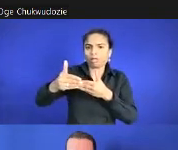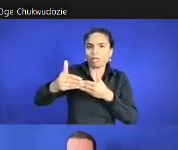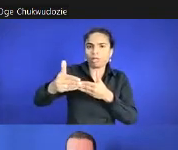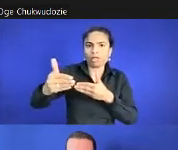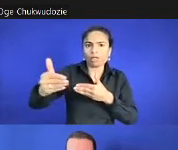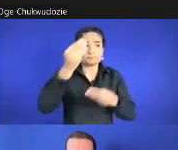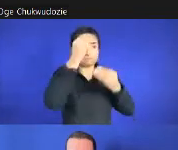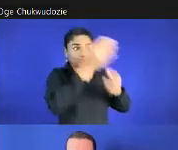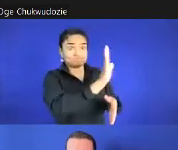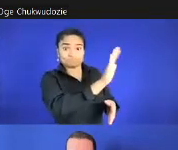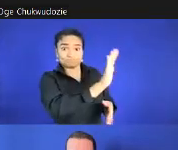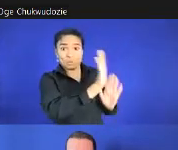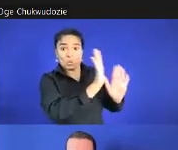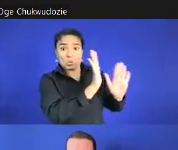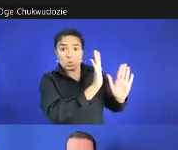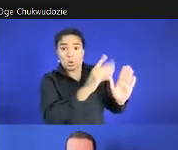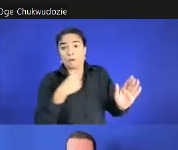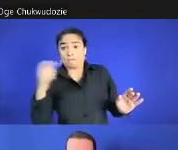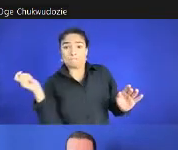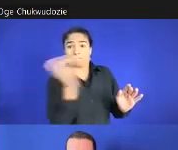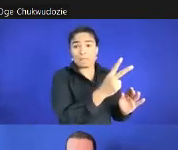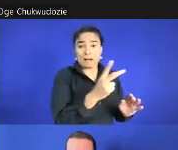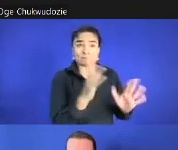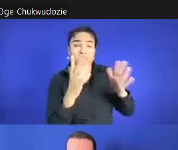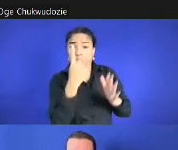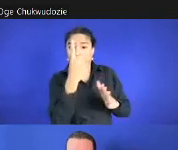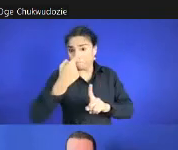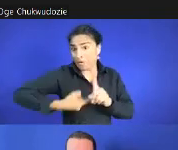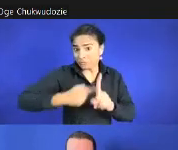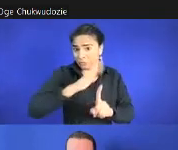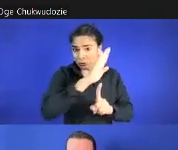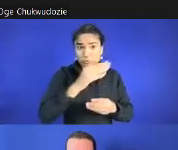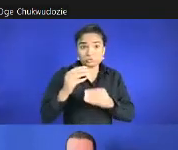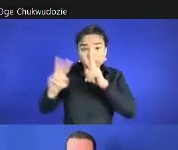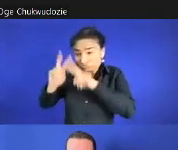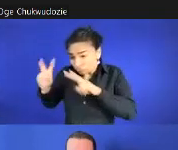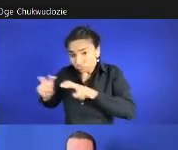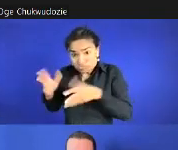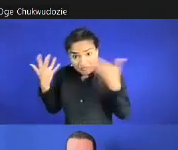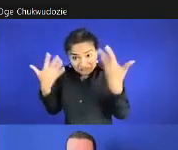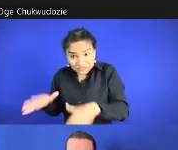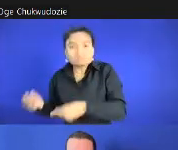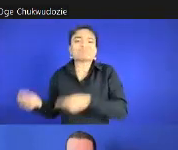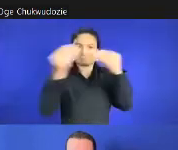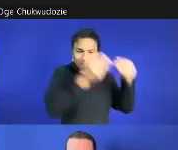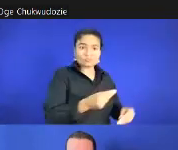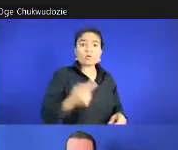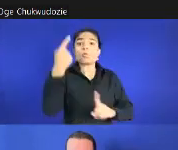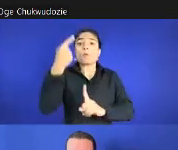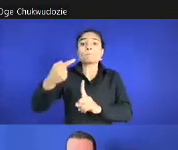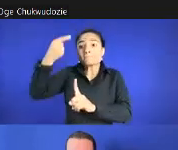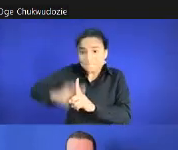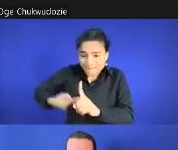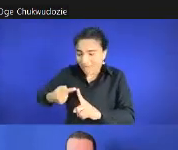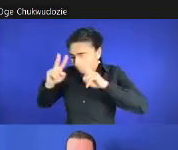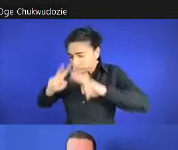month. And in a month, the investigations on that case is not done. It's not conclusive. It is ideal